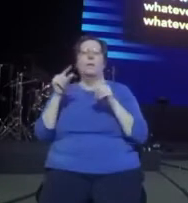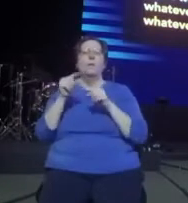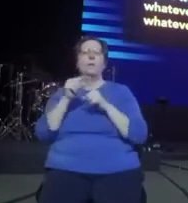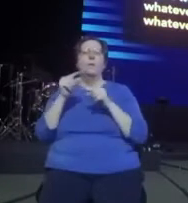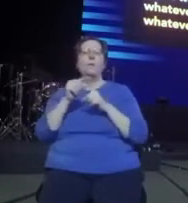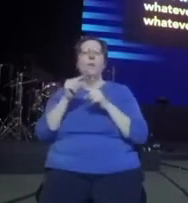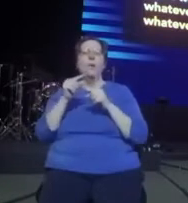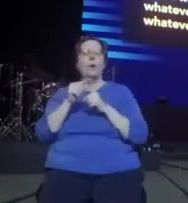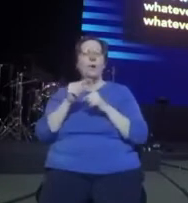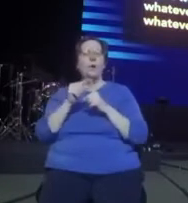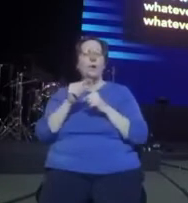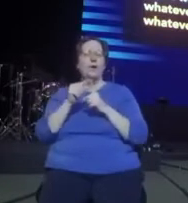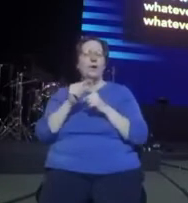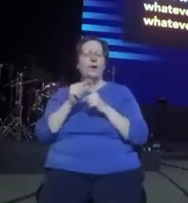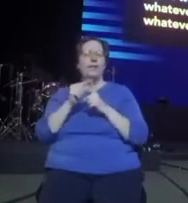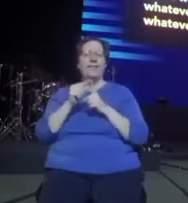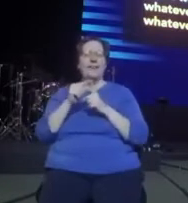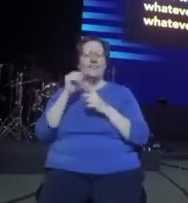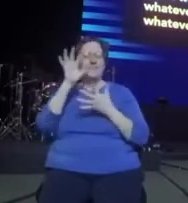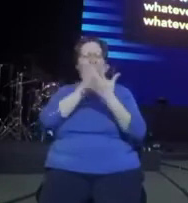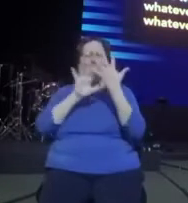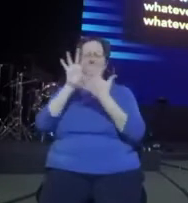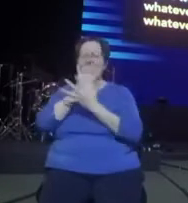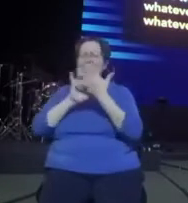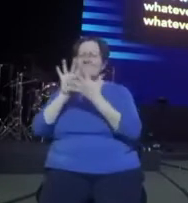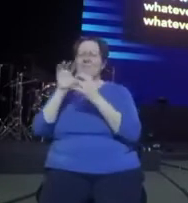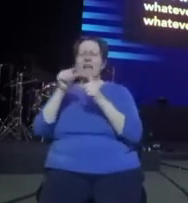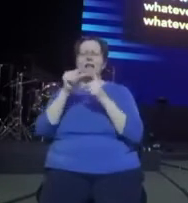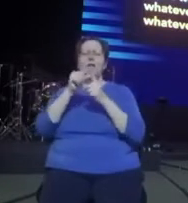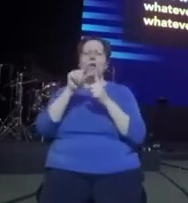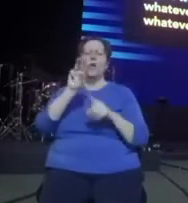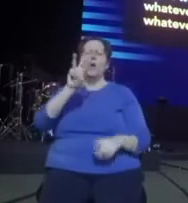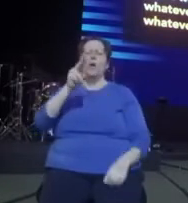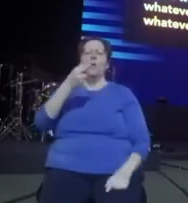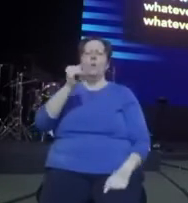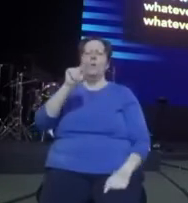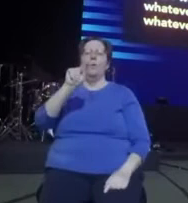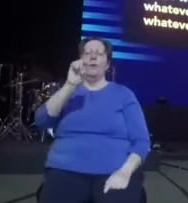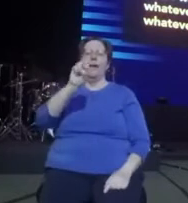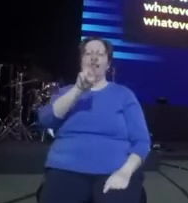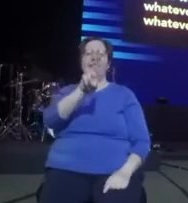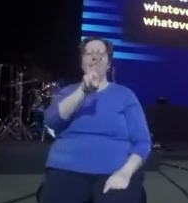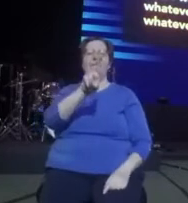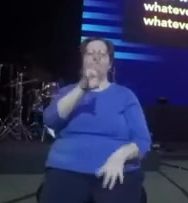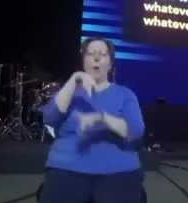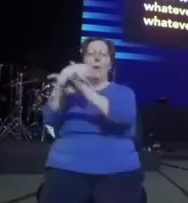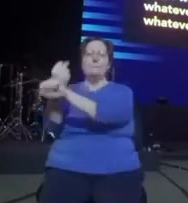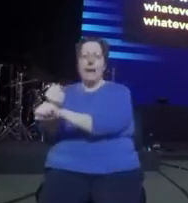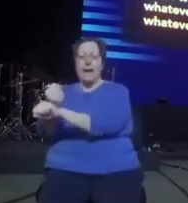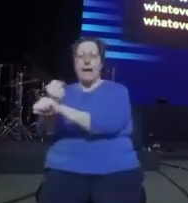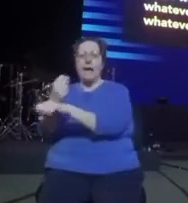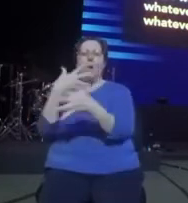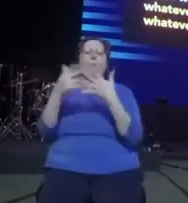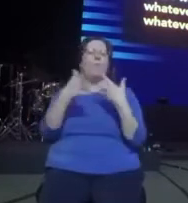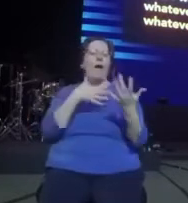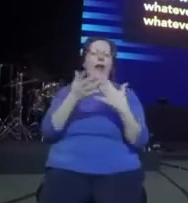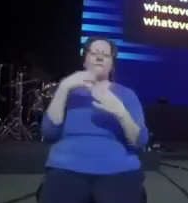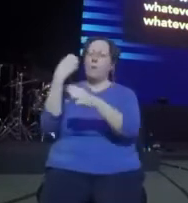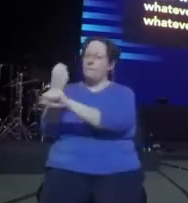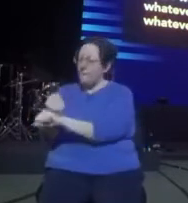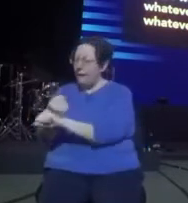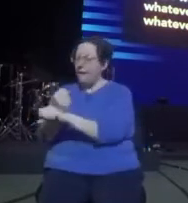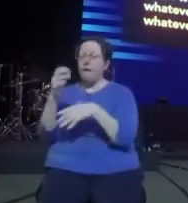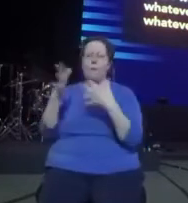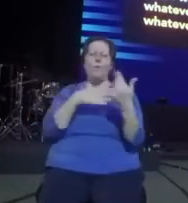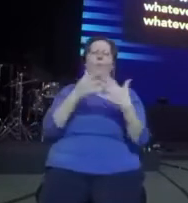that throws us all off is this word, whatever you bind, whatever you,